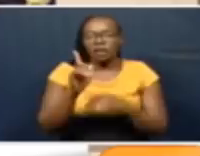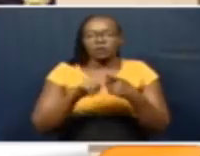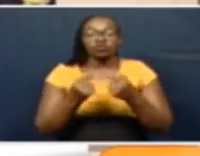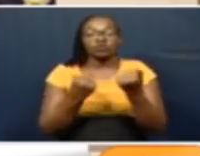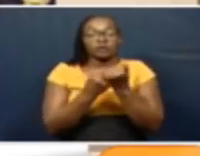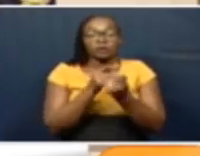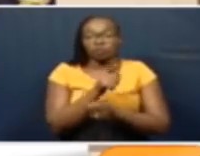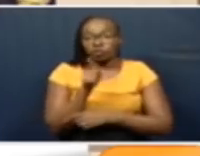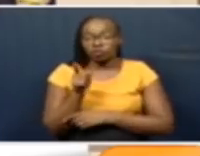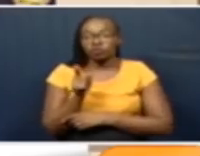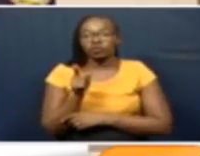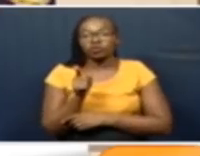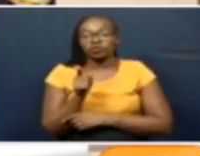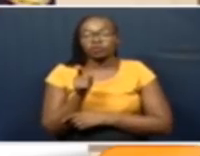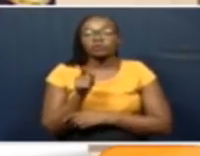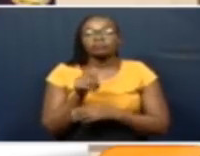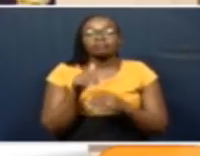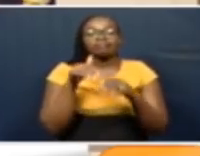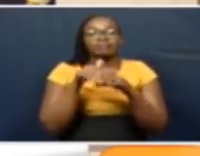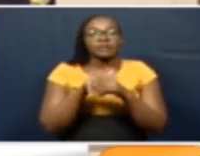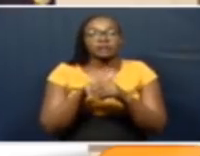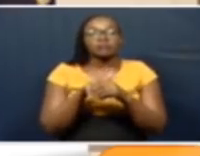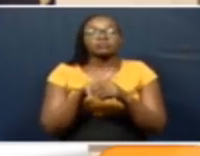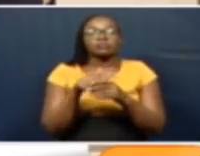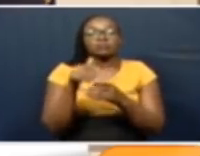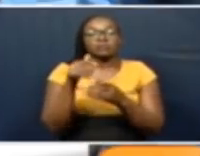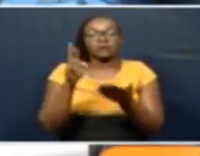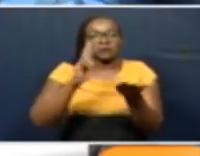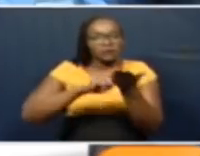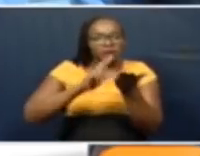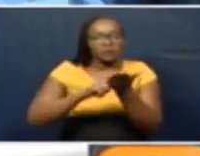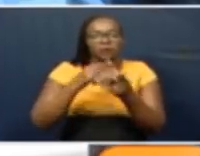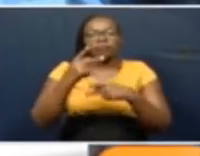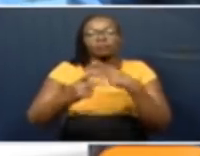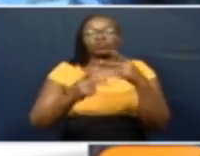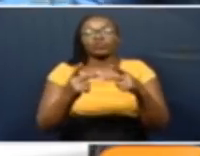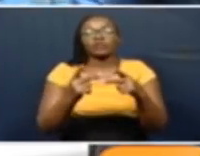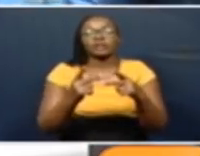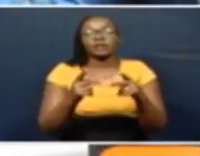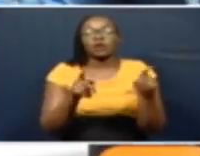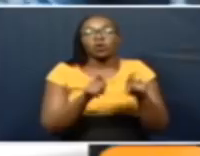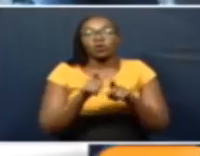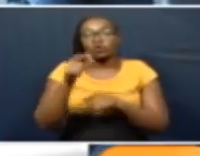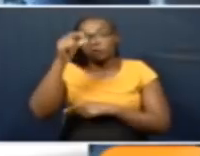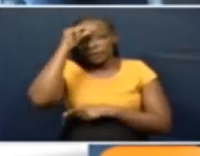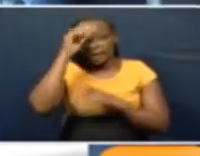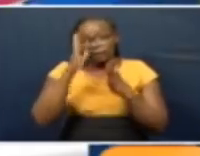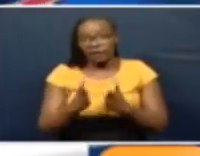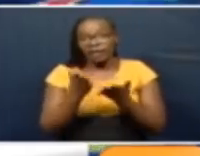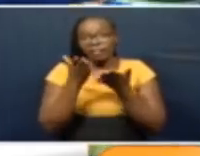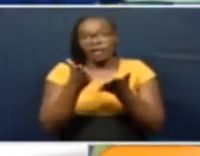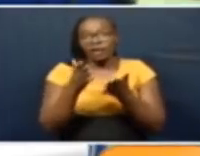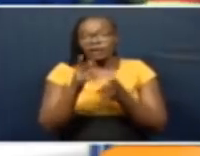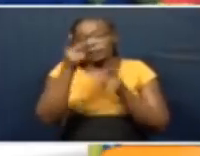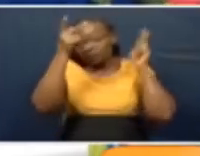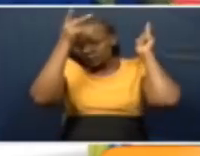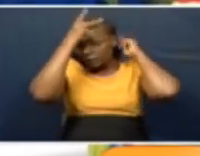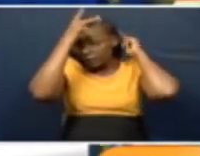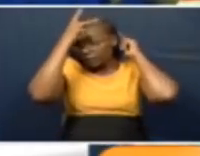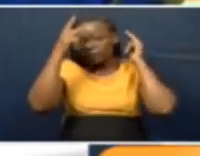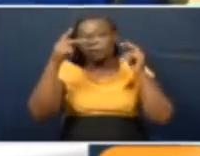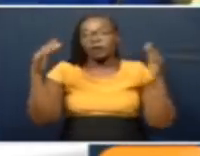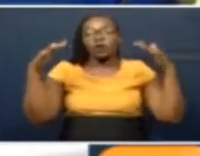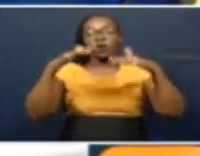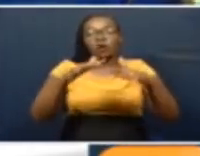you in the enrollment process. A move a number of the governors present at the Kakamega conference had expressed